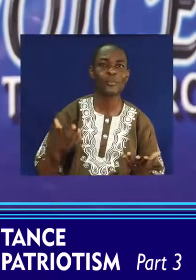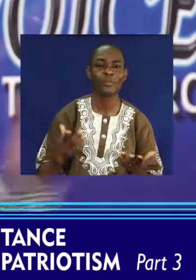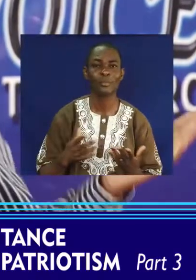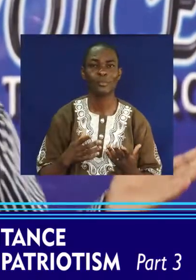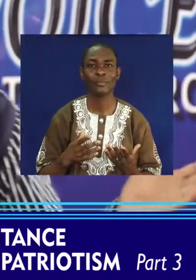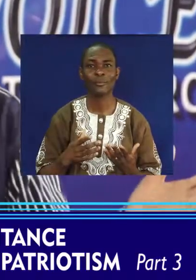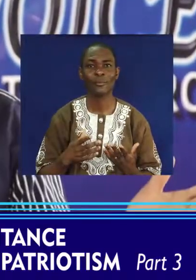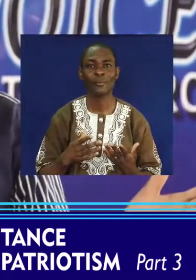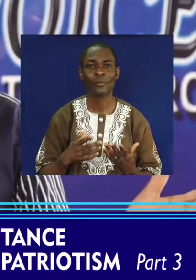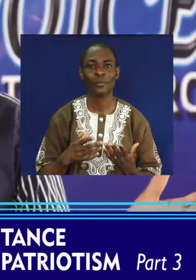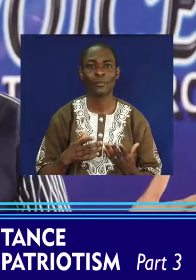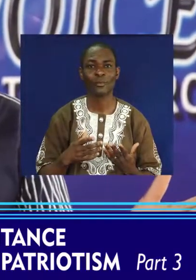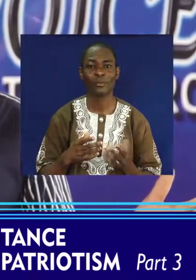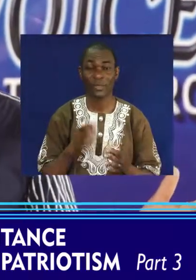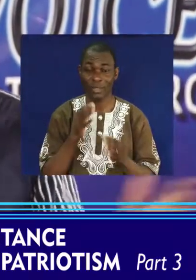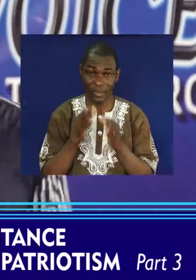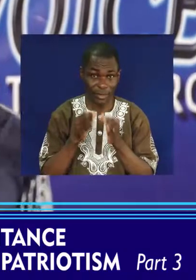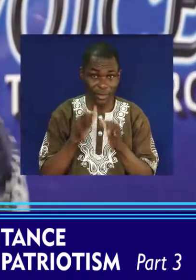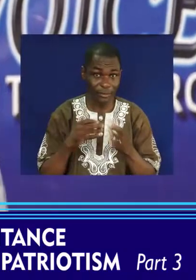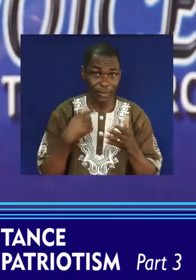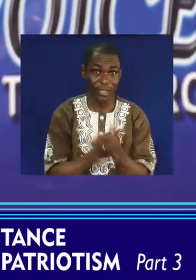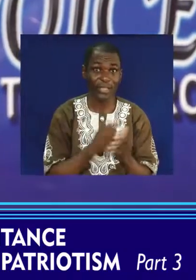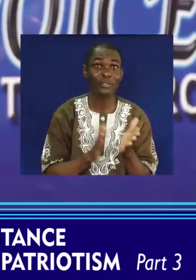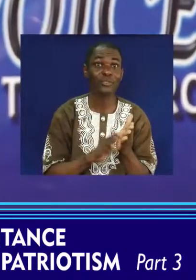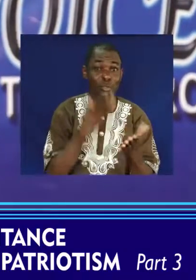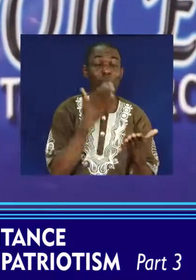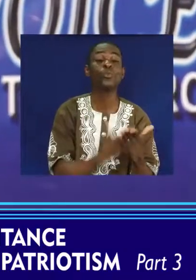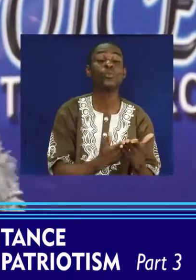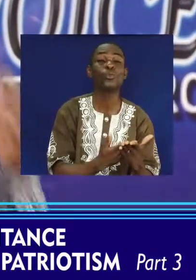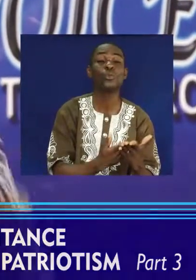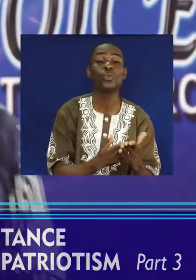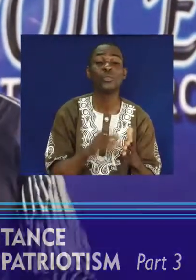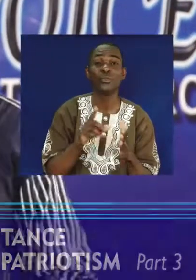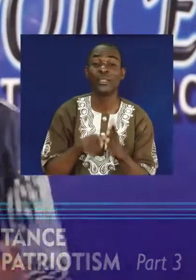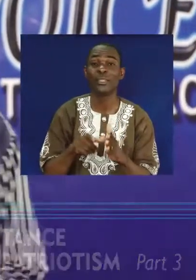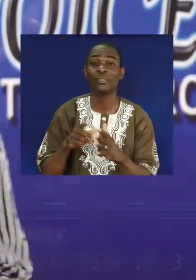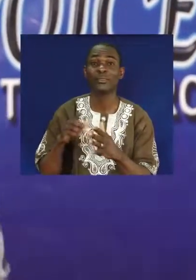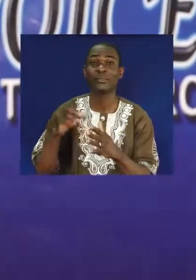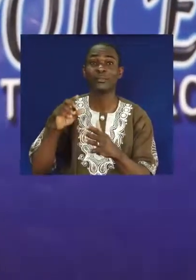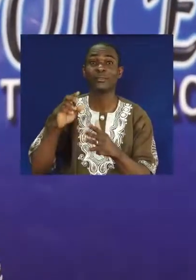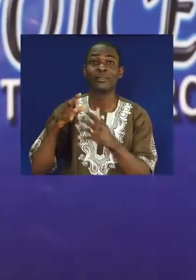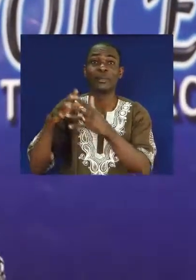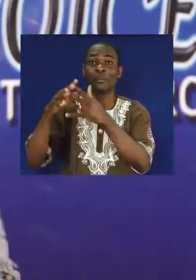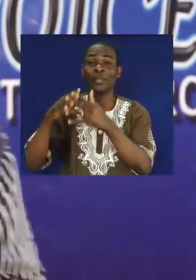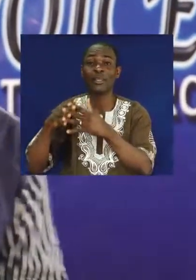Abano, what else have you asked questions, Wigina? No more background on Bayer, education, any yard, yeah, and as I say, there be a yard, yeah. Now, Wigina,